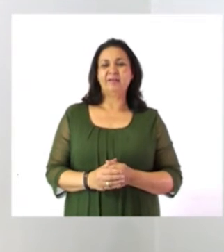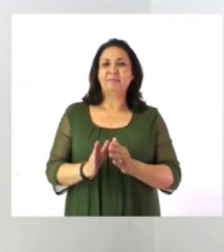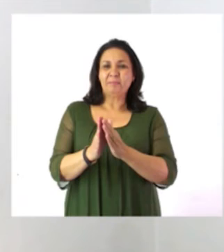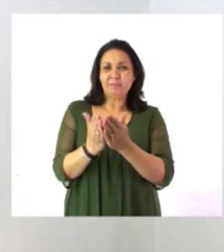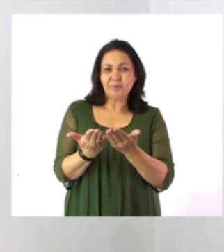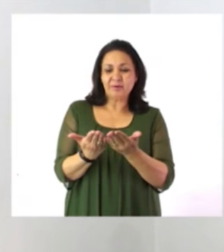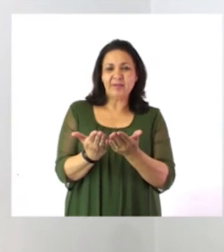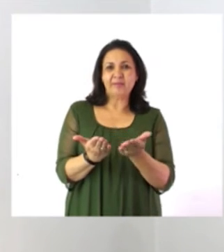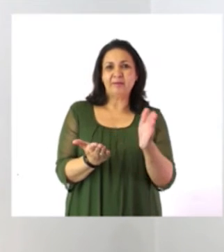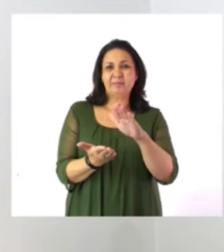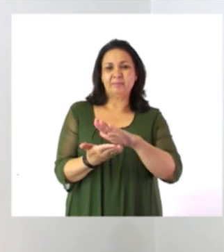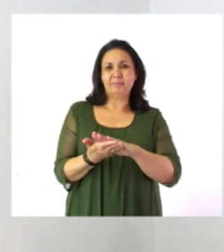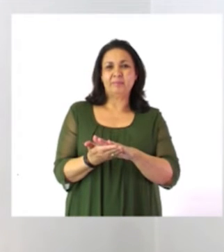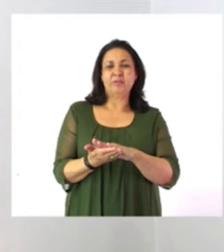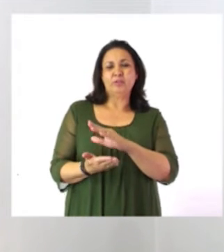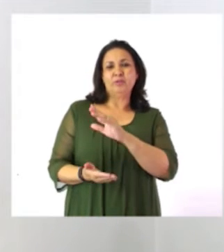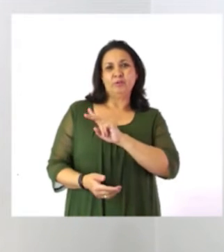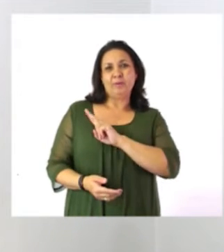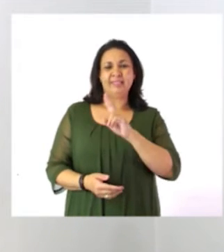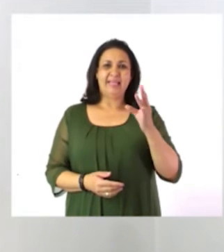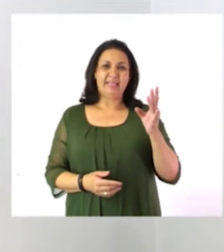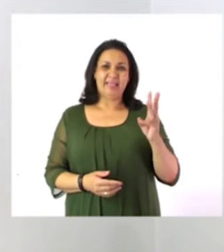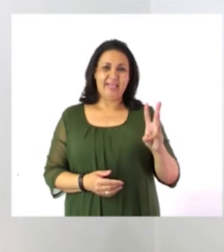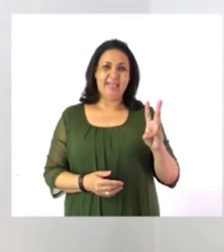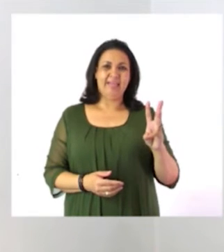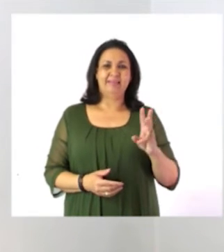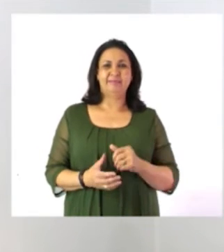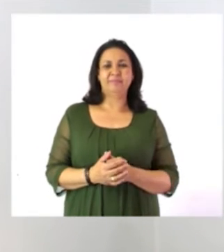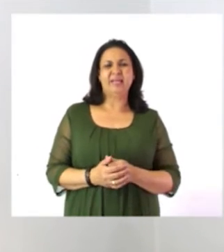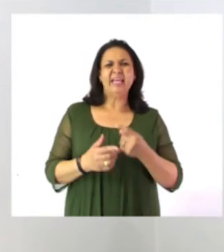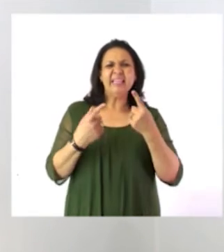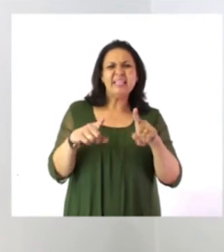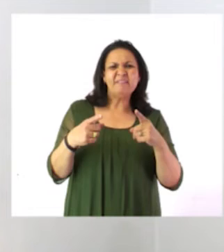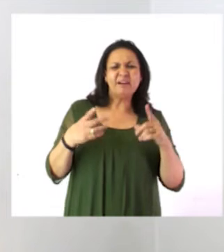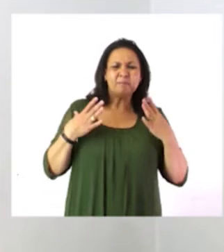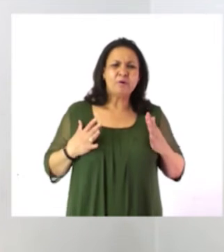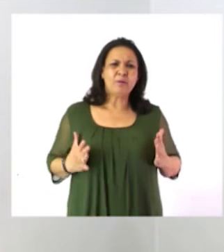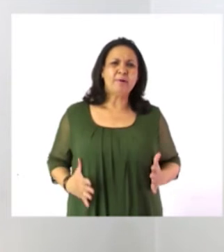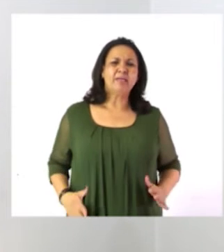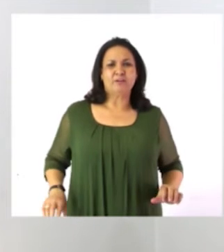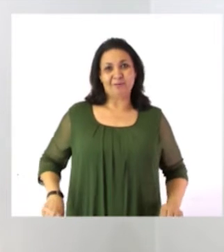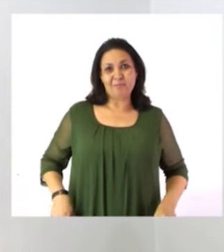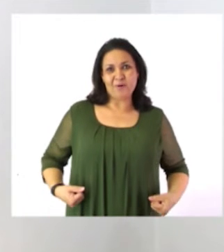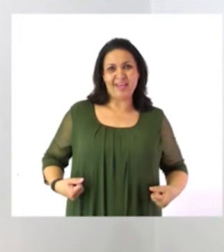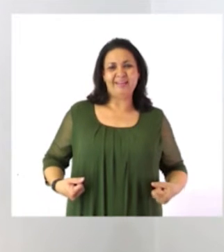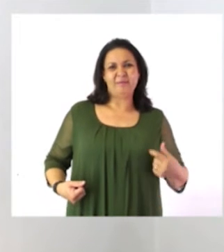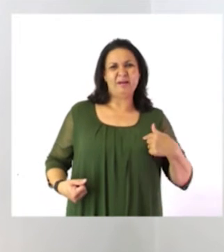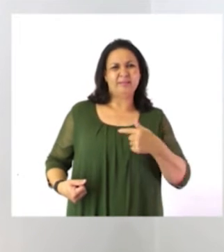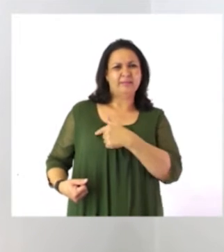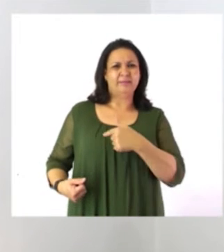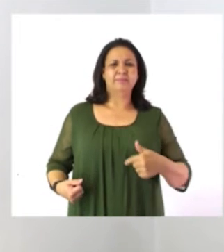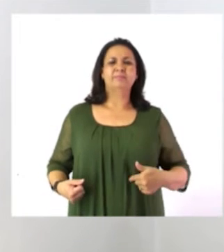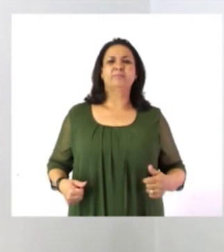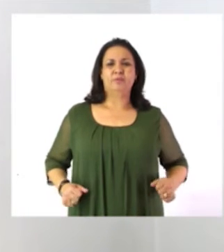23. Can you go to page 23? You will see the different body parts of the boy. Can you see the different parts?